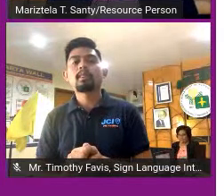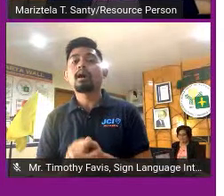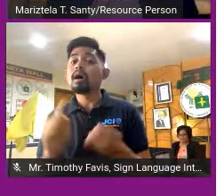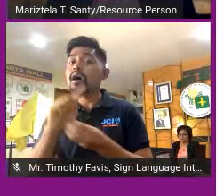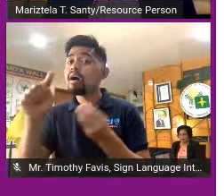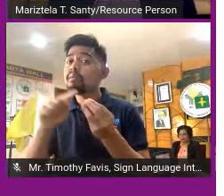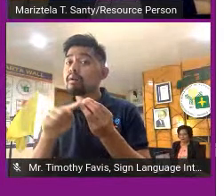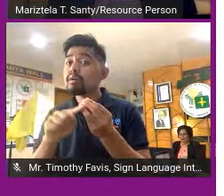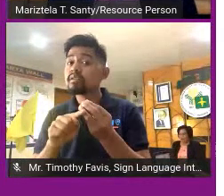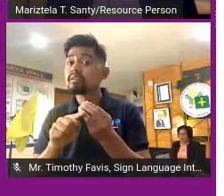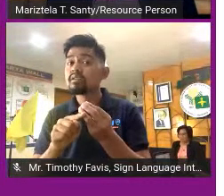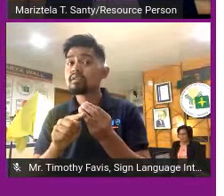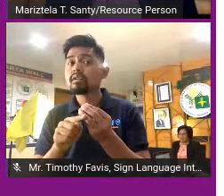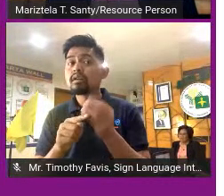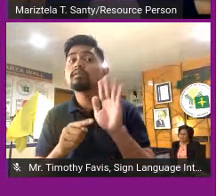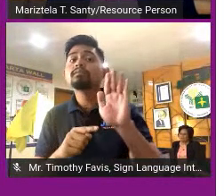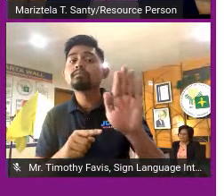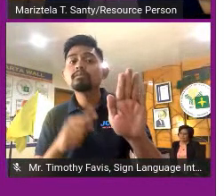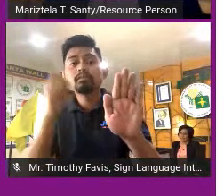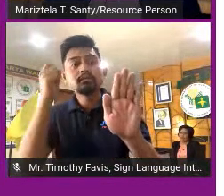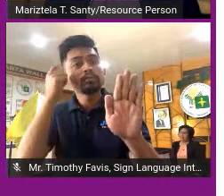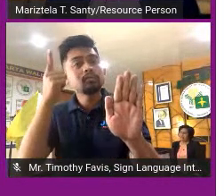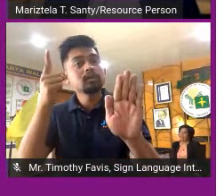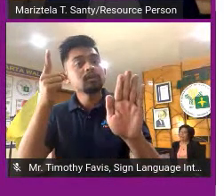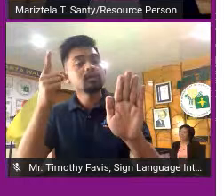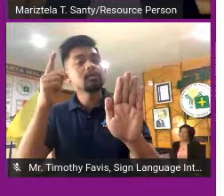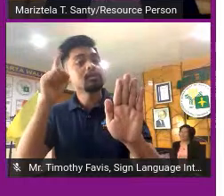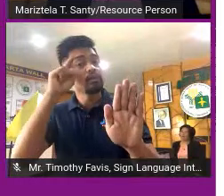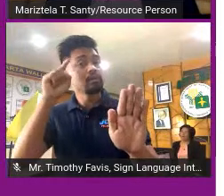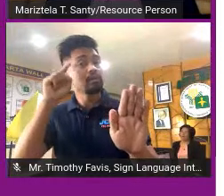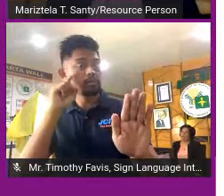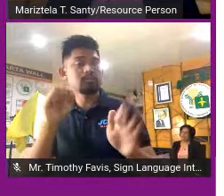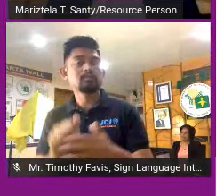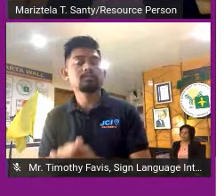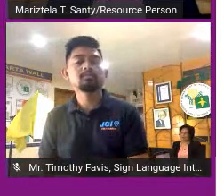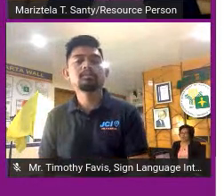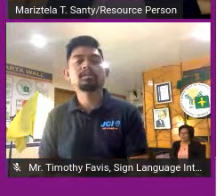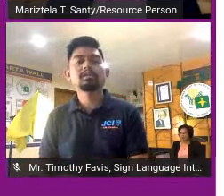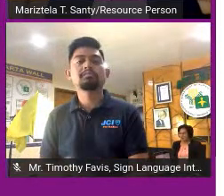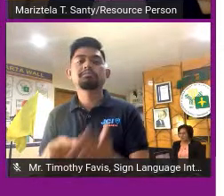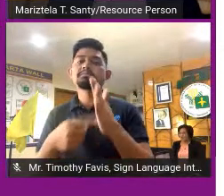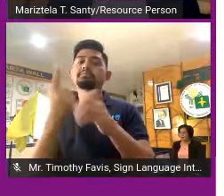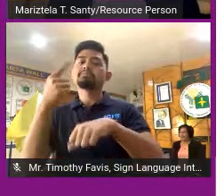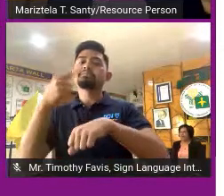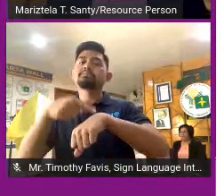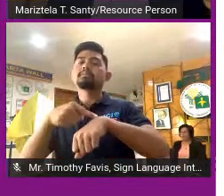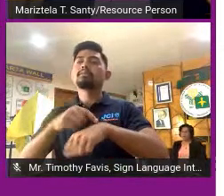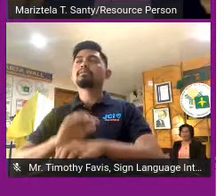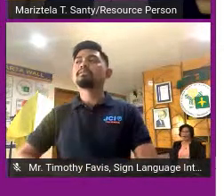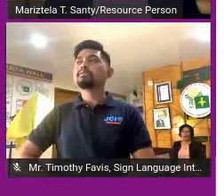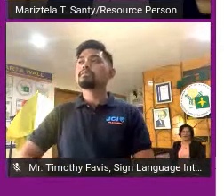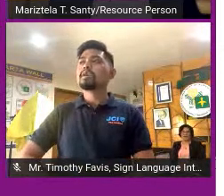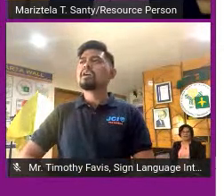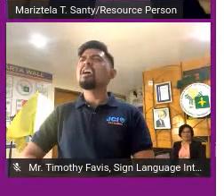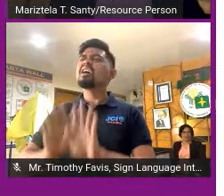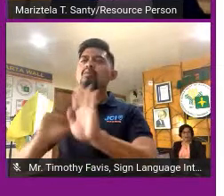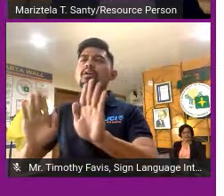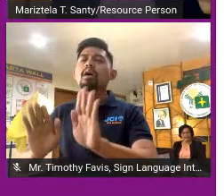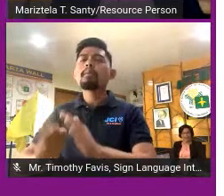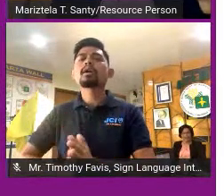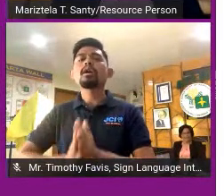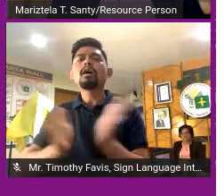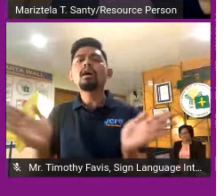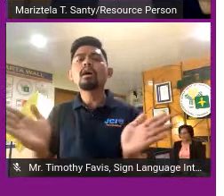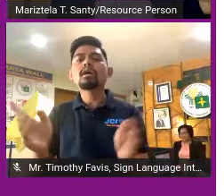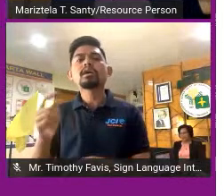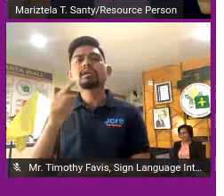sex. Ano po? Kumisan, sinasabihin sa atin ng magulang natin, "Uy, huwag kang magbubuka ka kasi babae